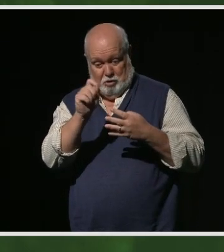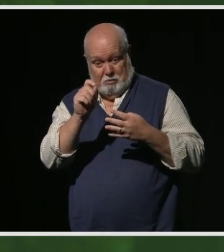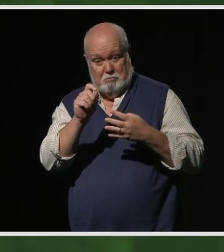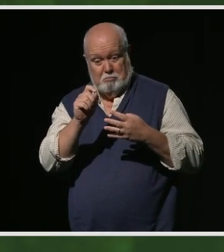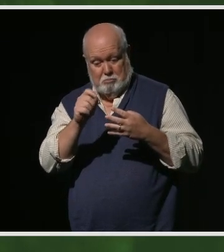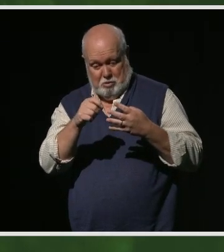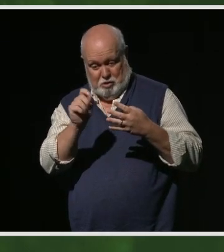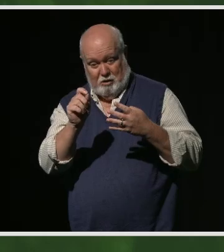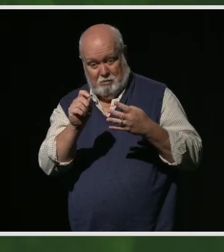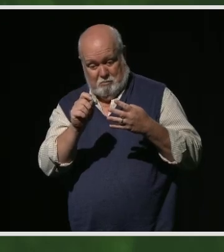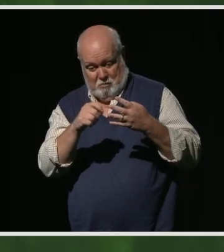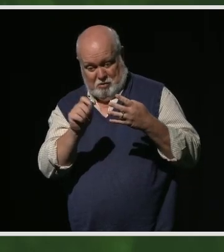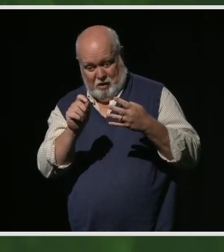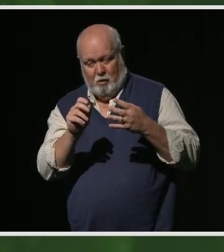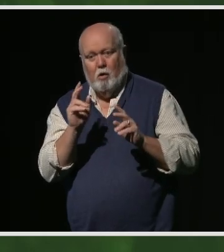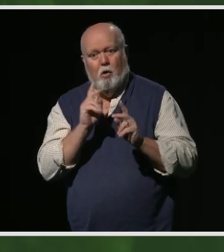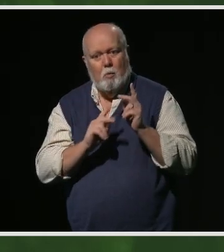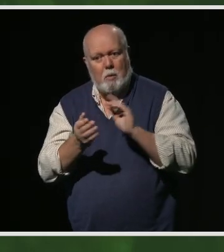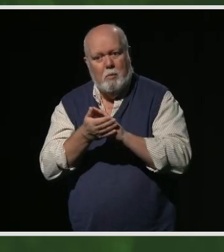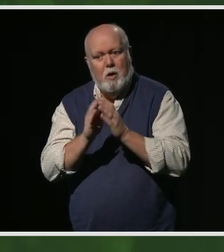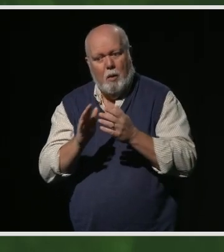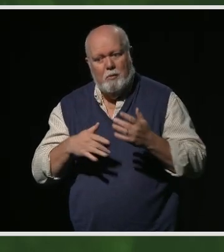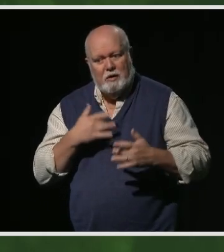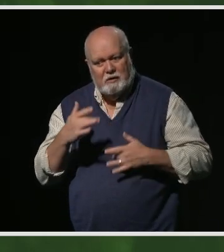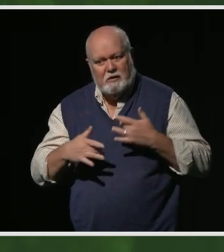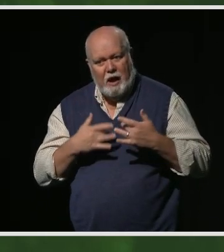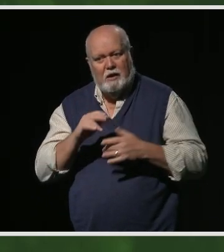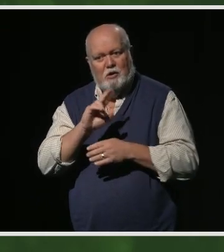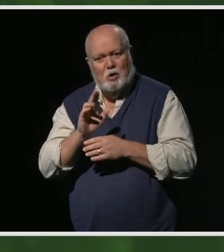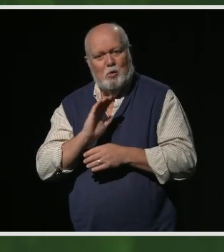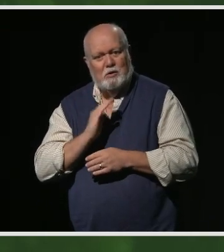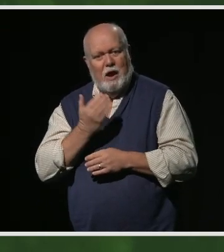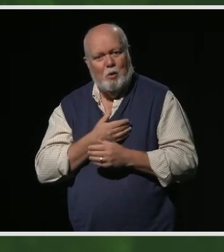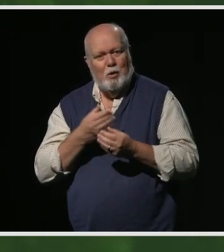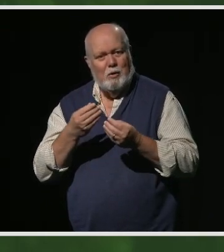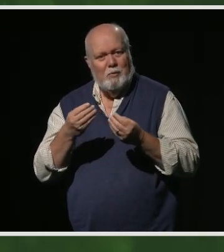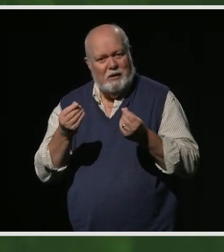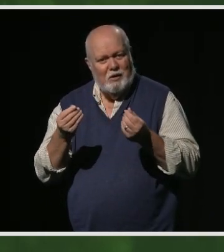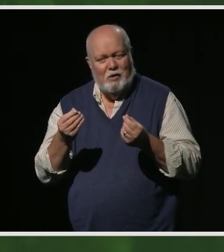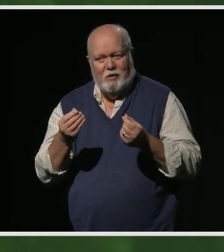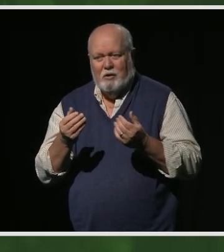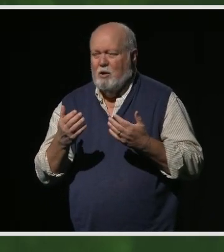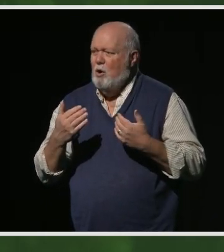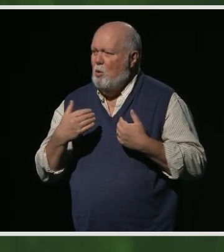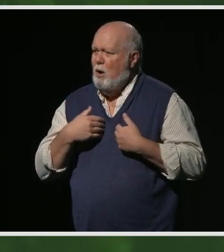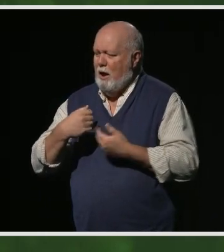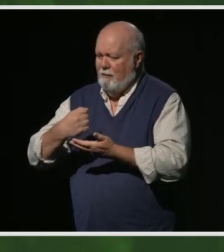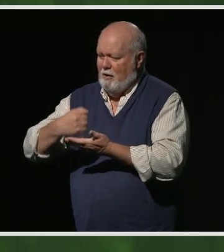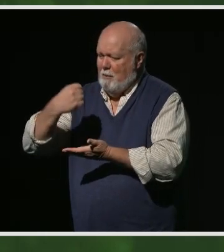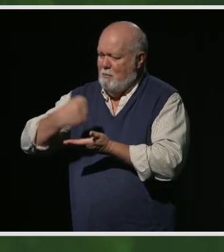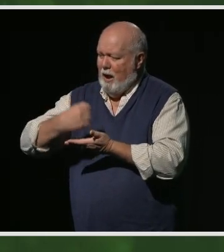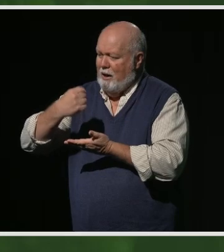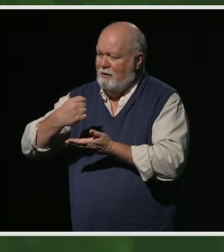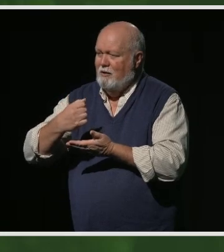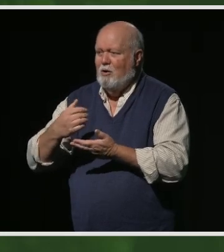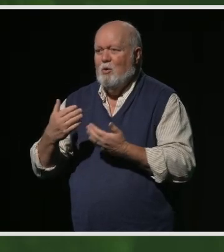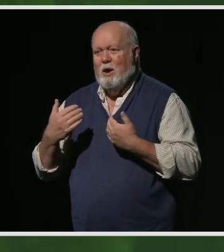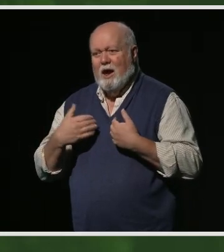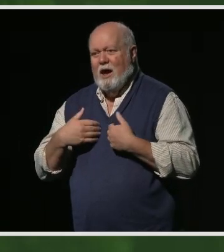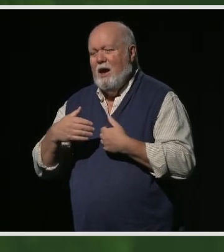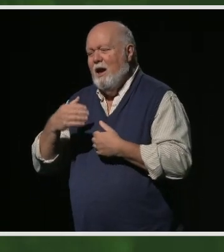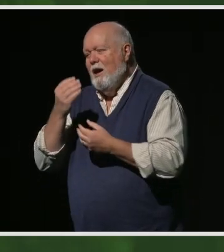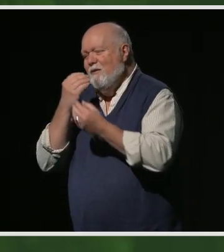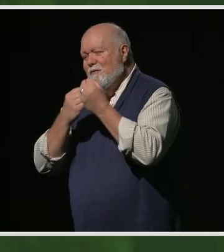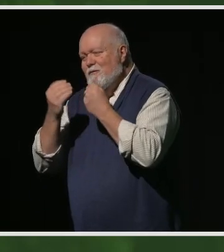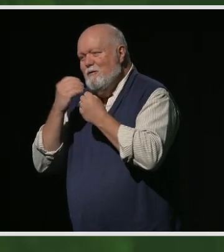really excited to work with our materials. We've got granted patents on our process where we take ag waste, we put it